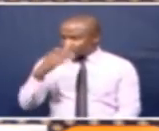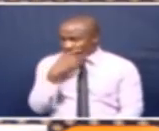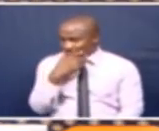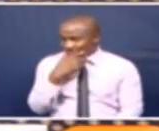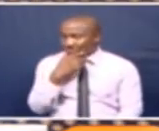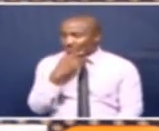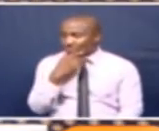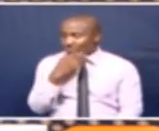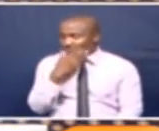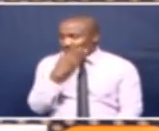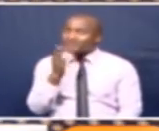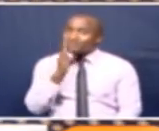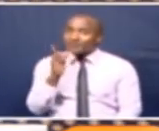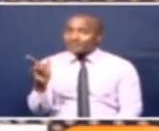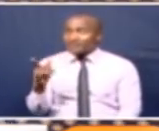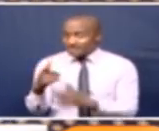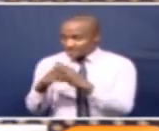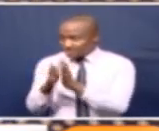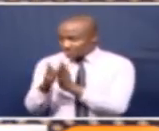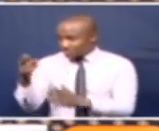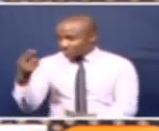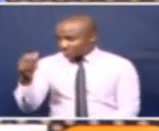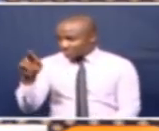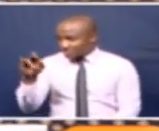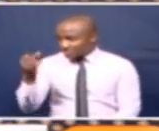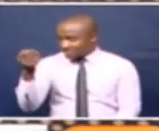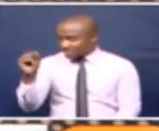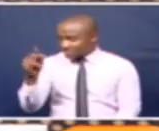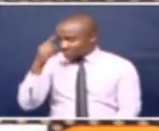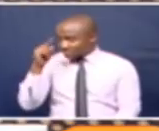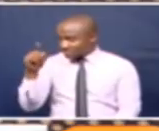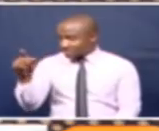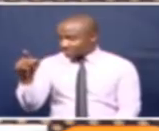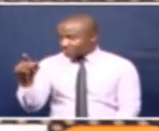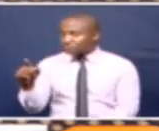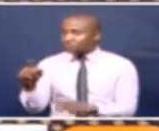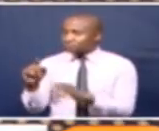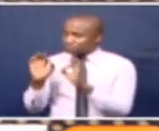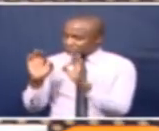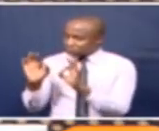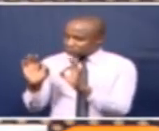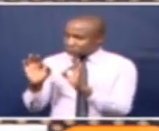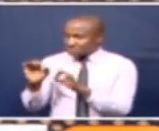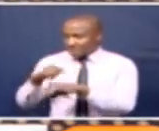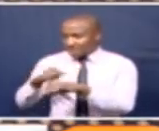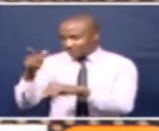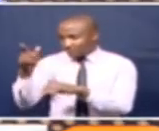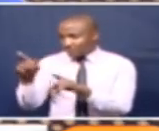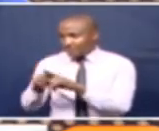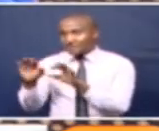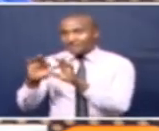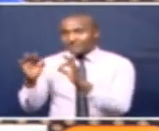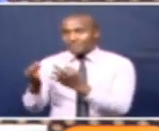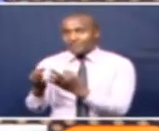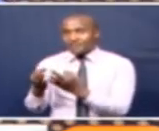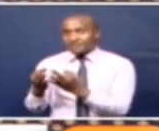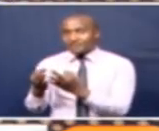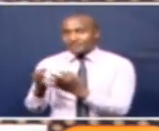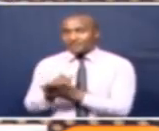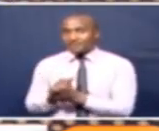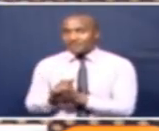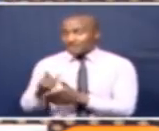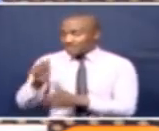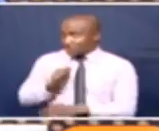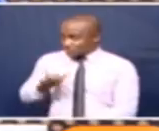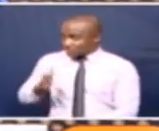and Lady Harrison, I want to start with you because this is a huge family. This is a huge moment for you as a family. Yeah. So, I mean, your daughter